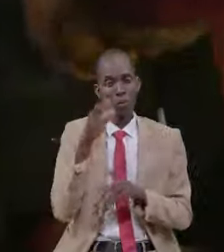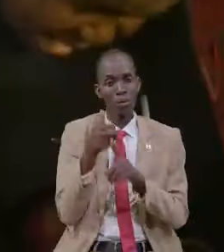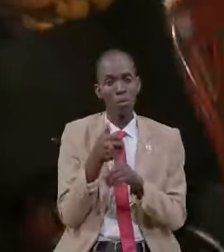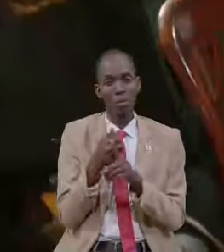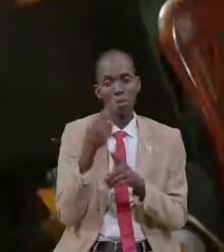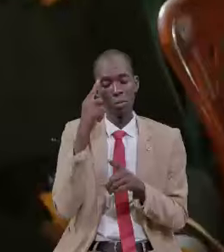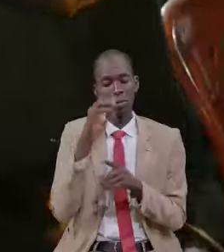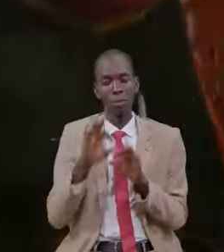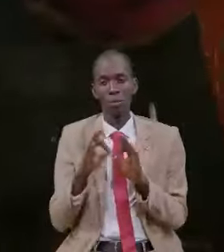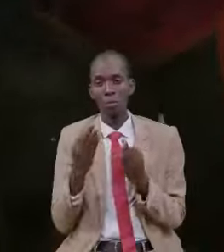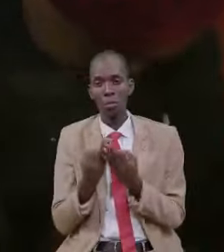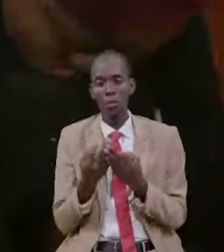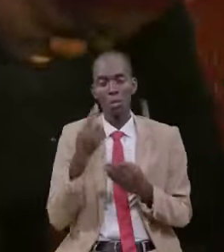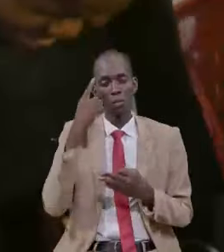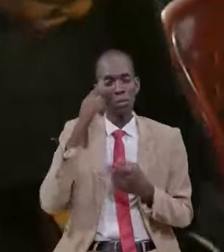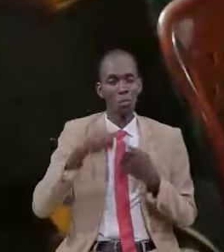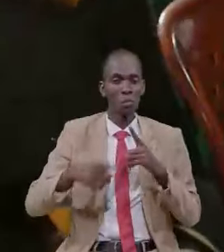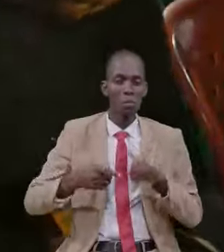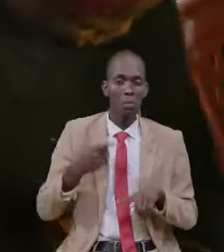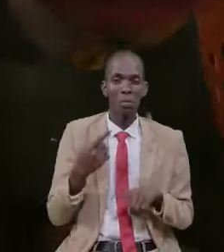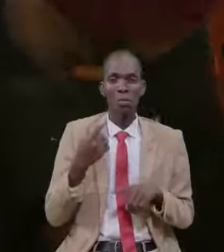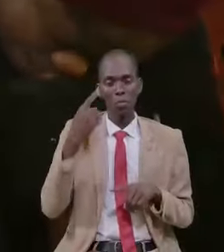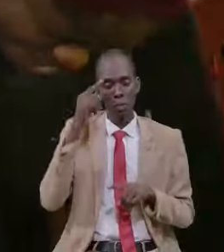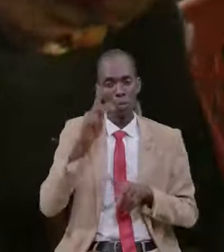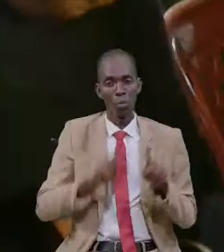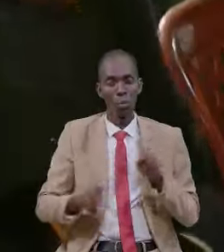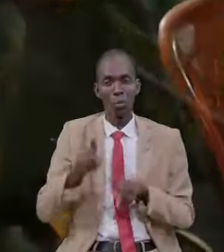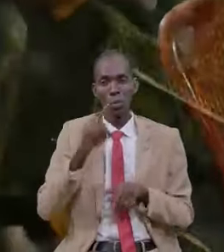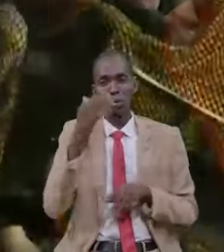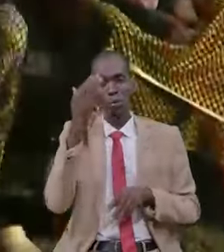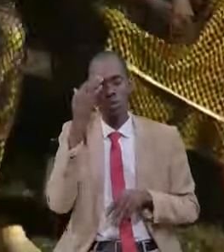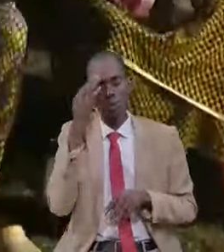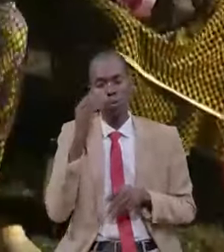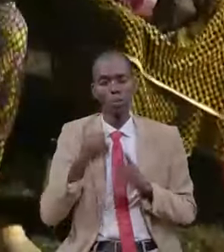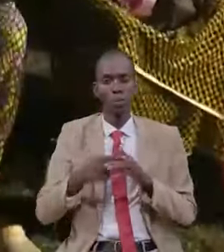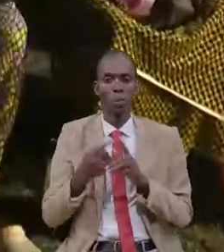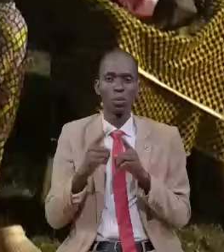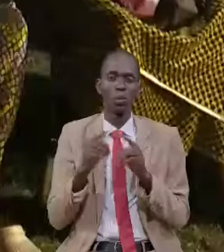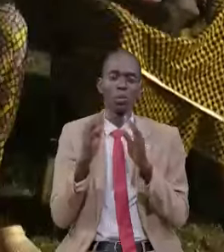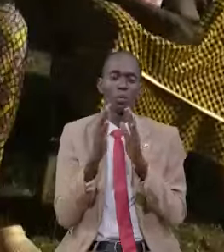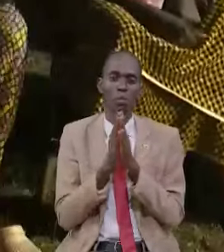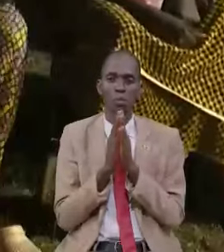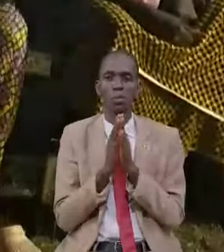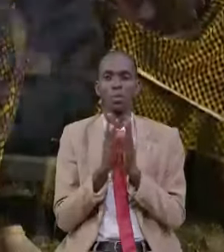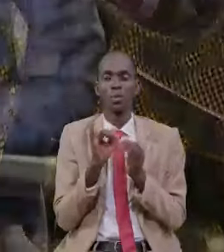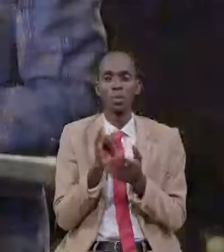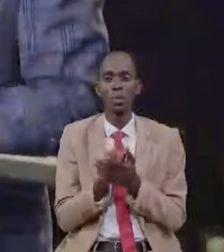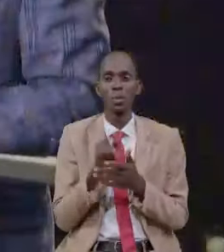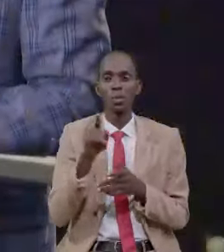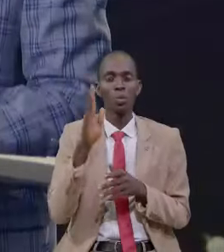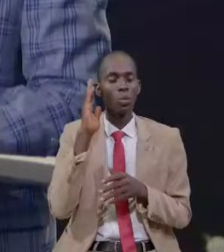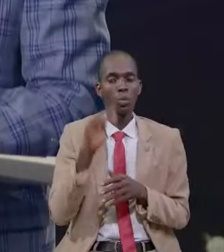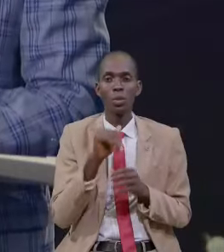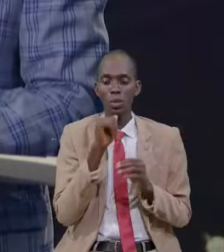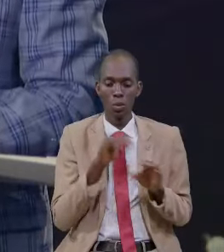And as soon as you finish your own area, please give me the signal so we